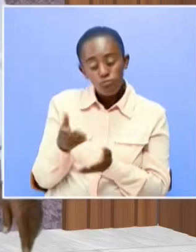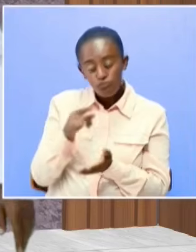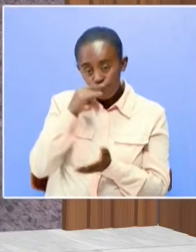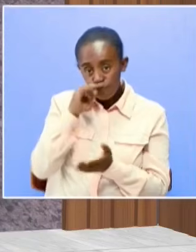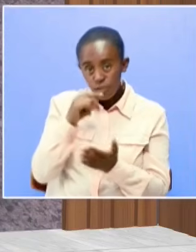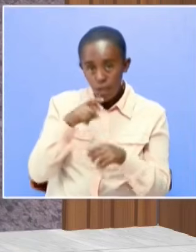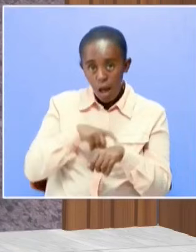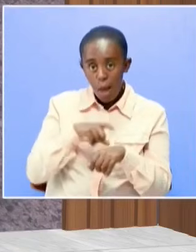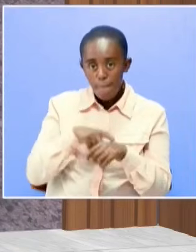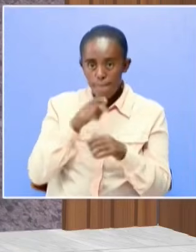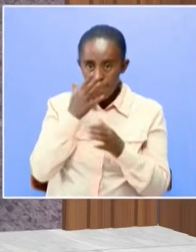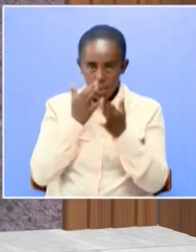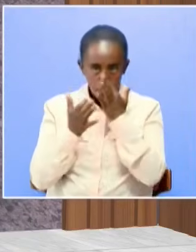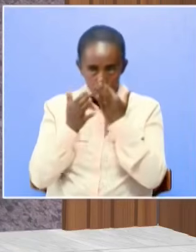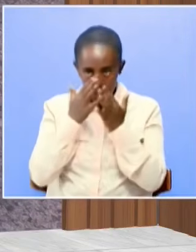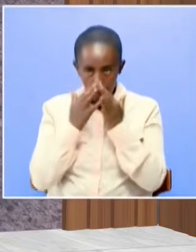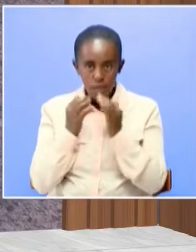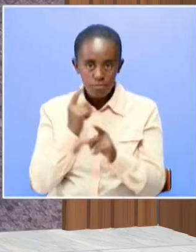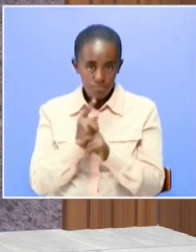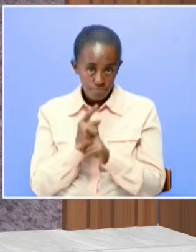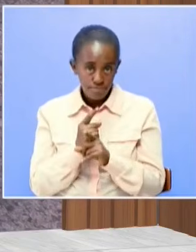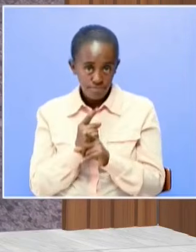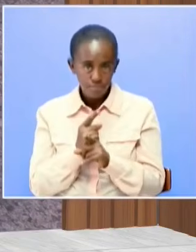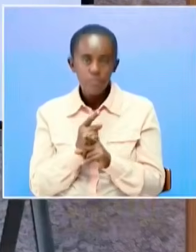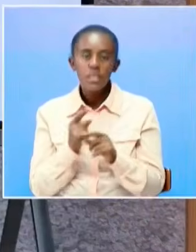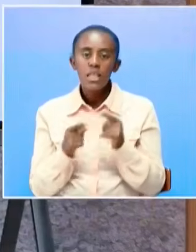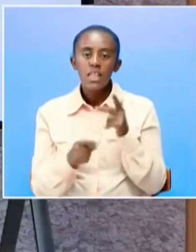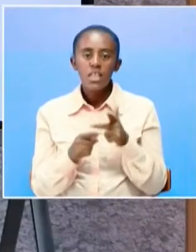Right? Good. The third one.